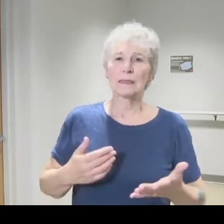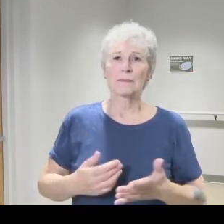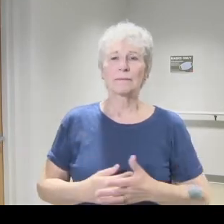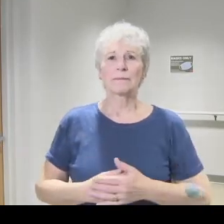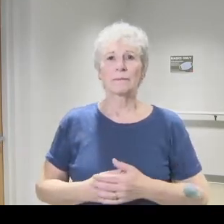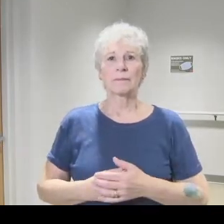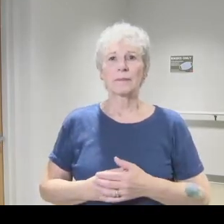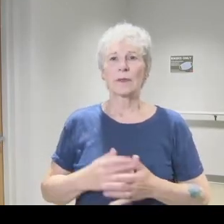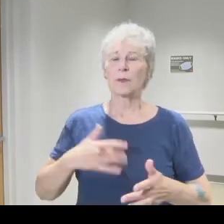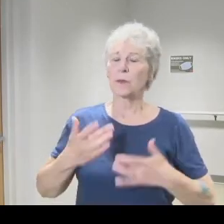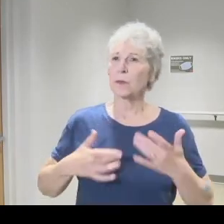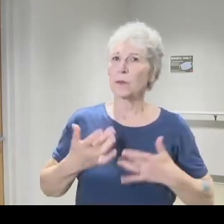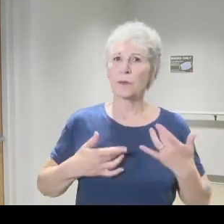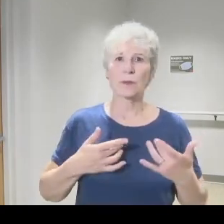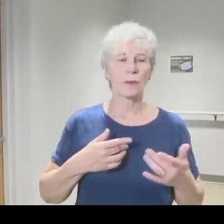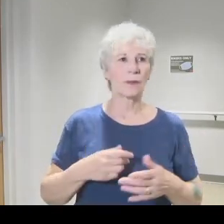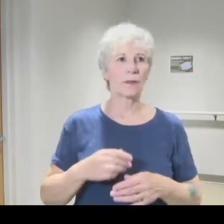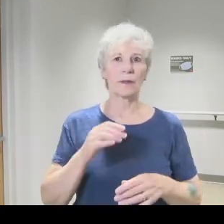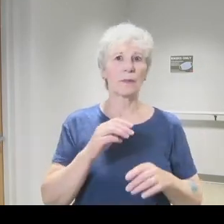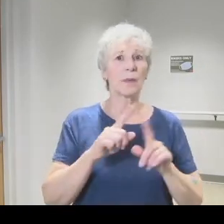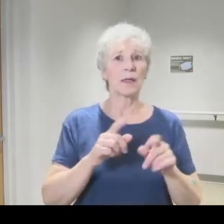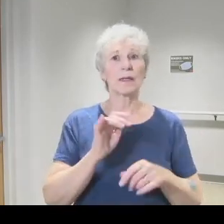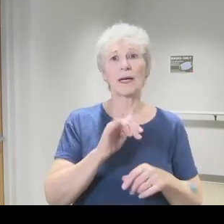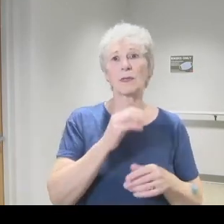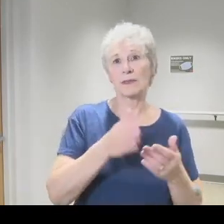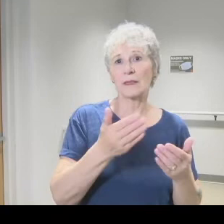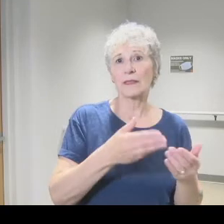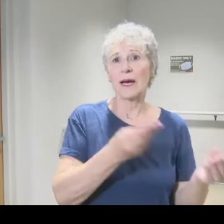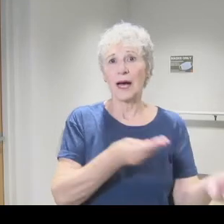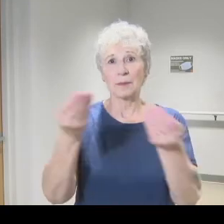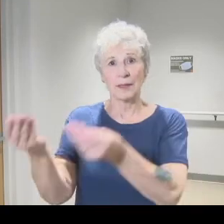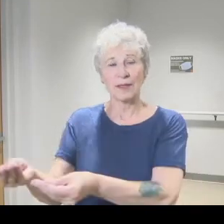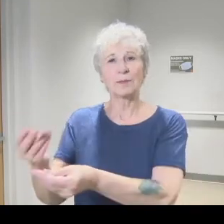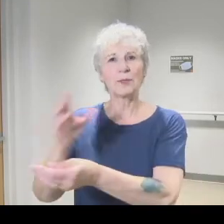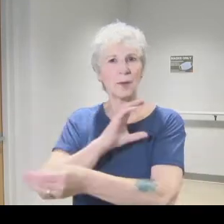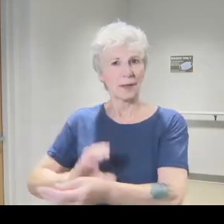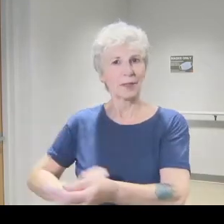and how that felt. And that was an easy task. I'm turning him over to a Christian university.